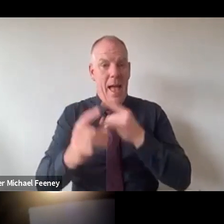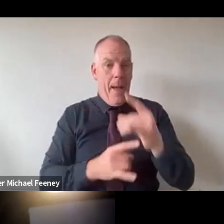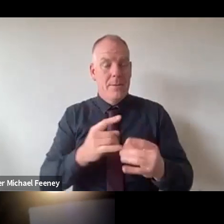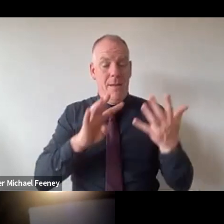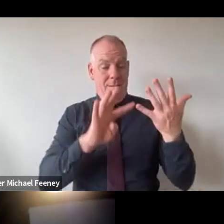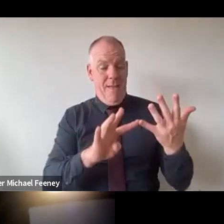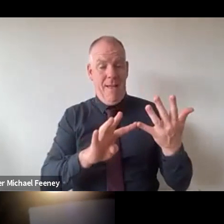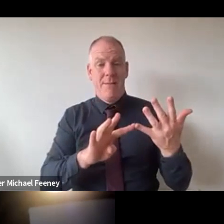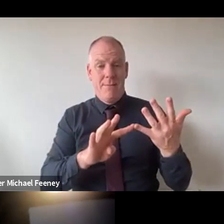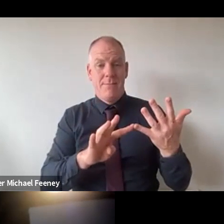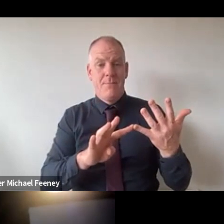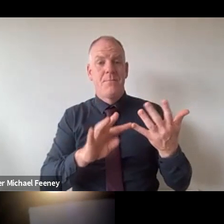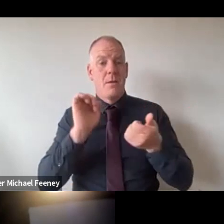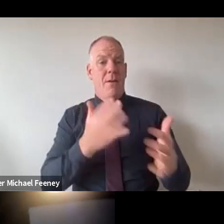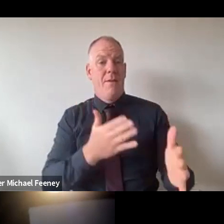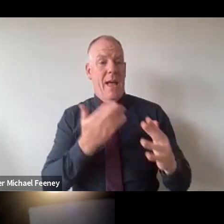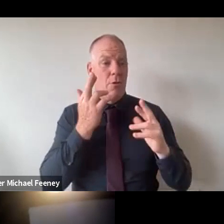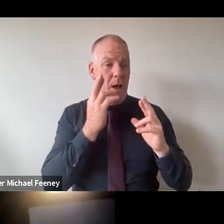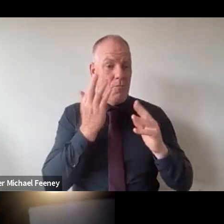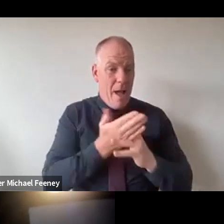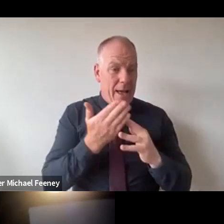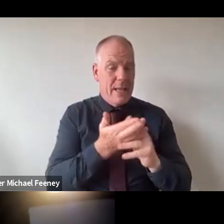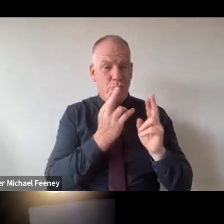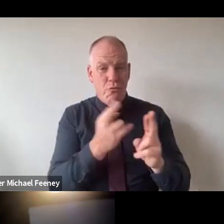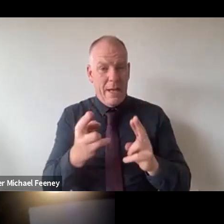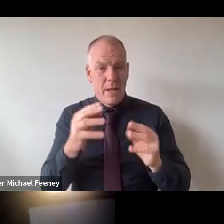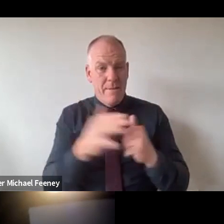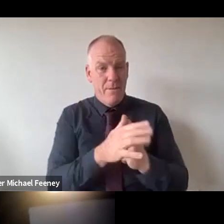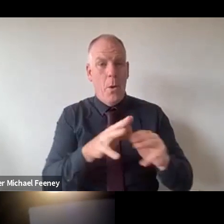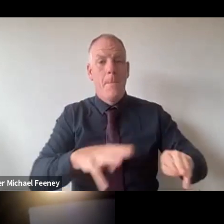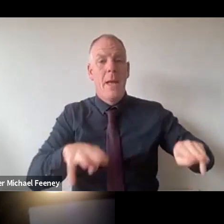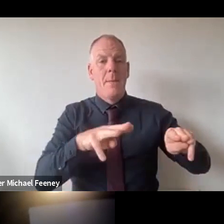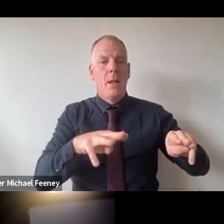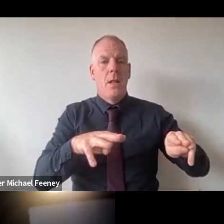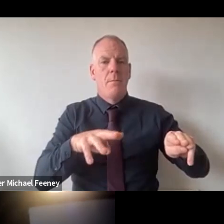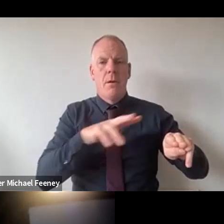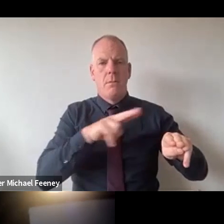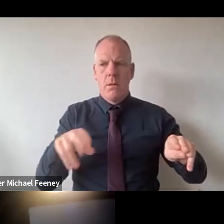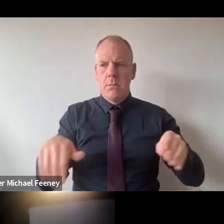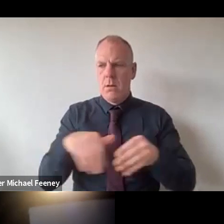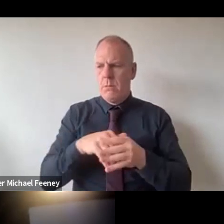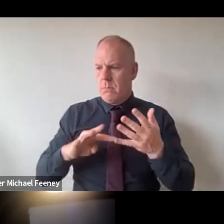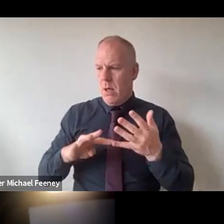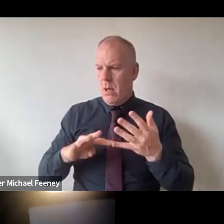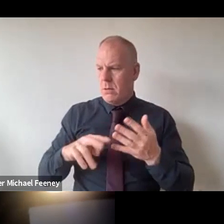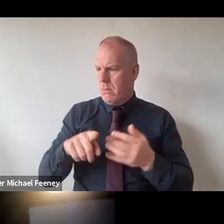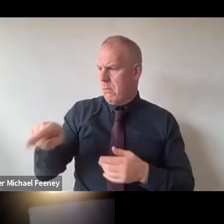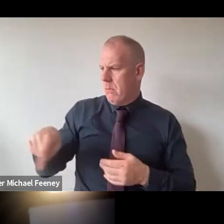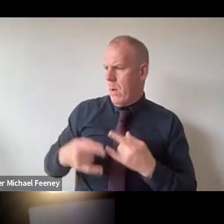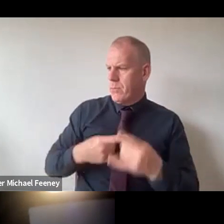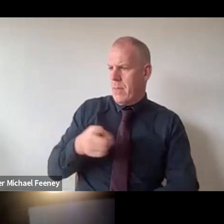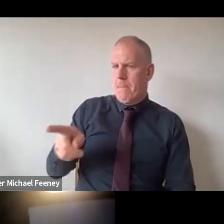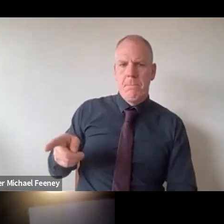acts providing rights or accessing rights for people who fall outside the 9 grounds. So